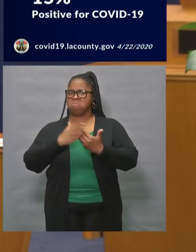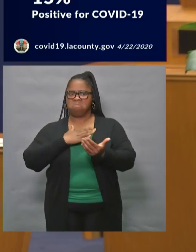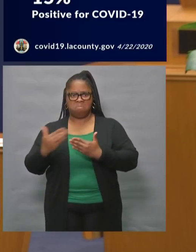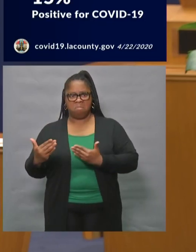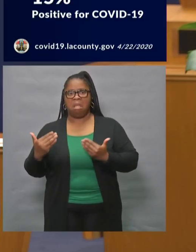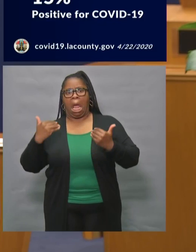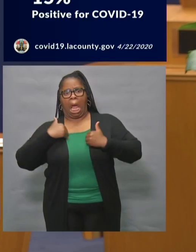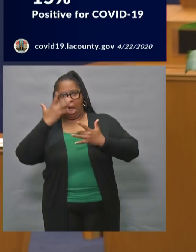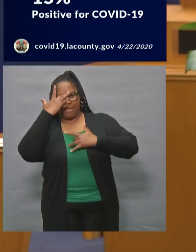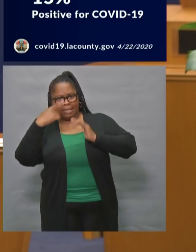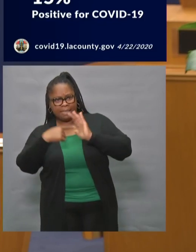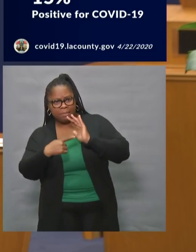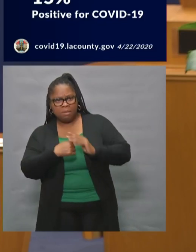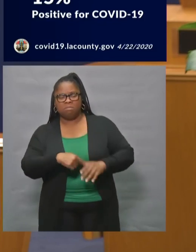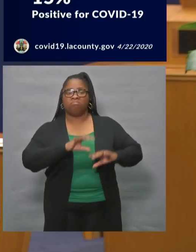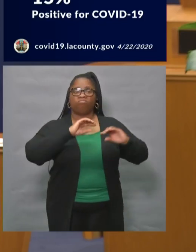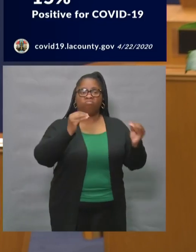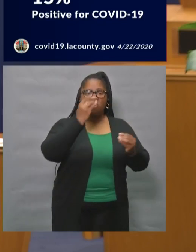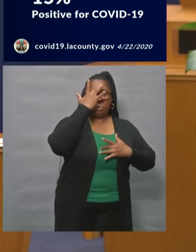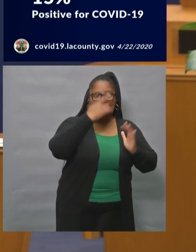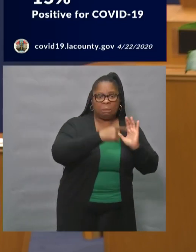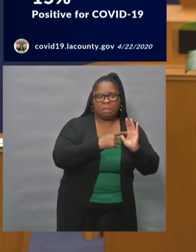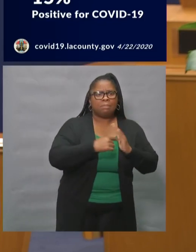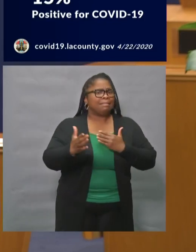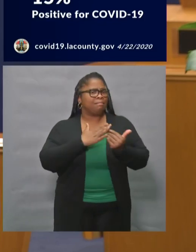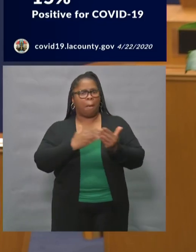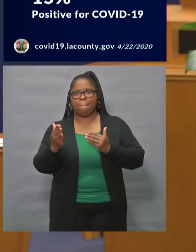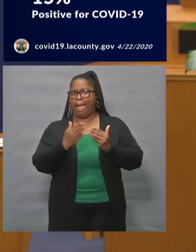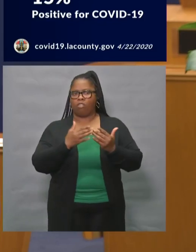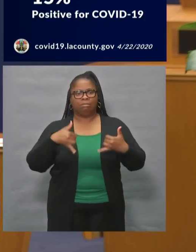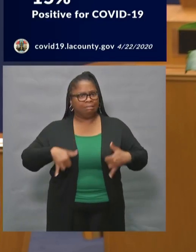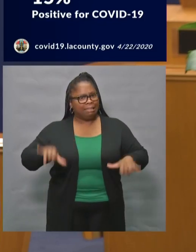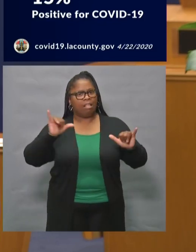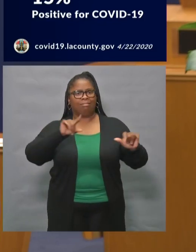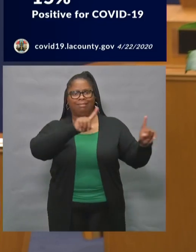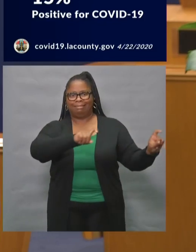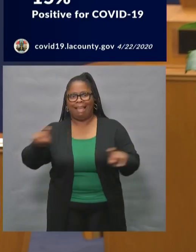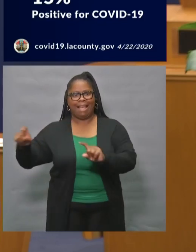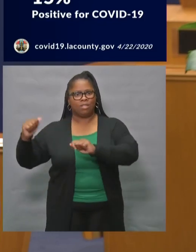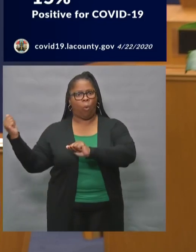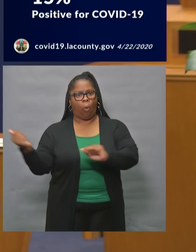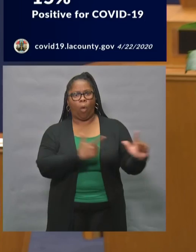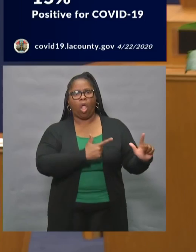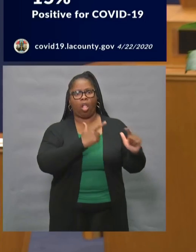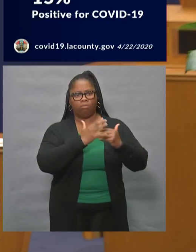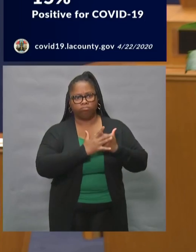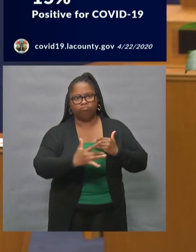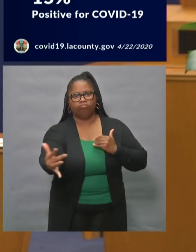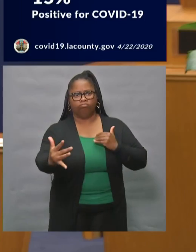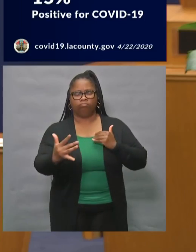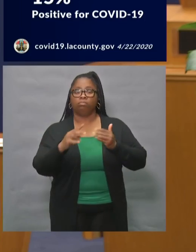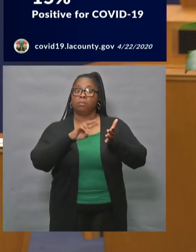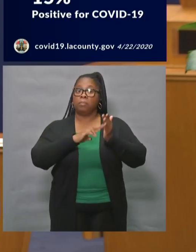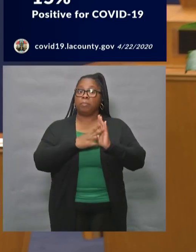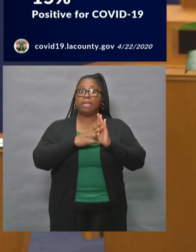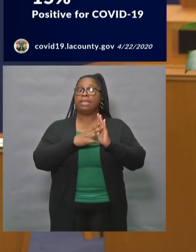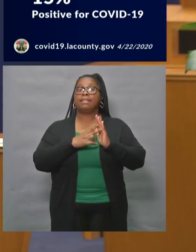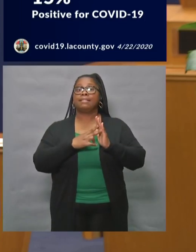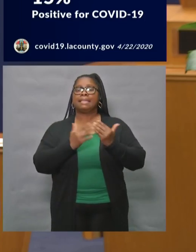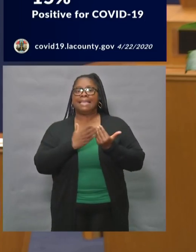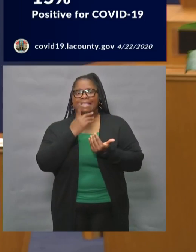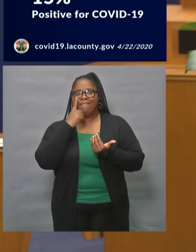we're able to maintain this level of testing for the months ahead. This will allow us to make sure that residents